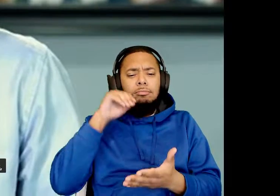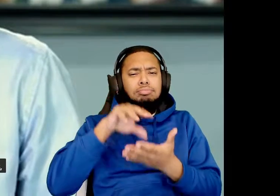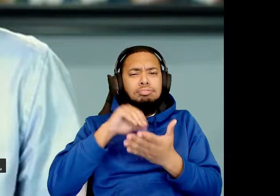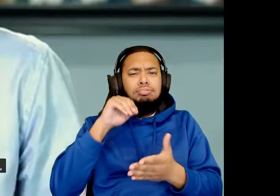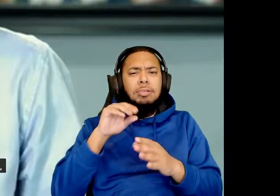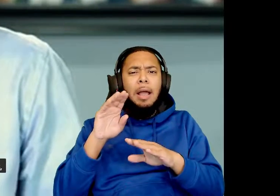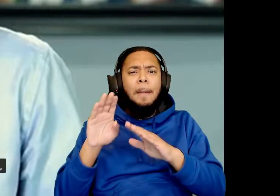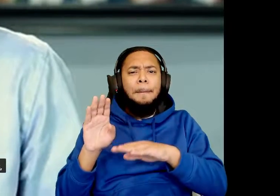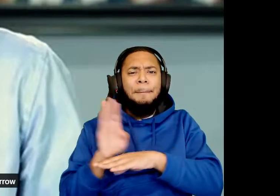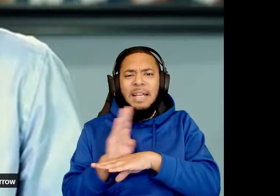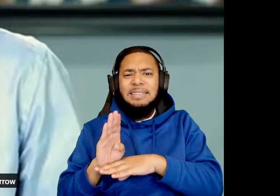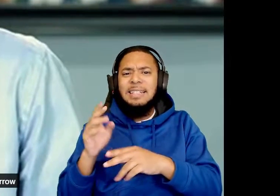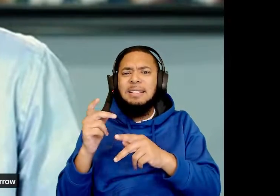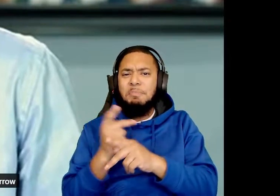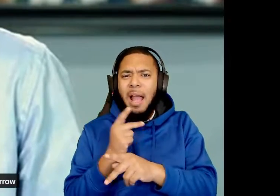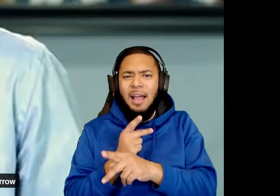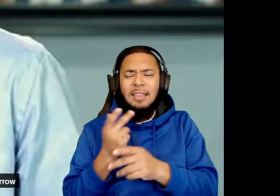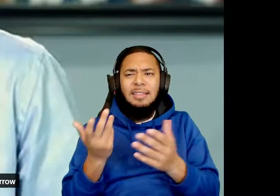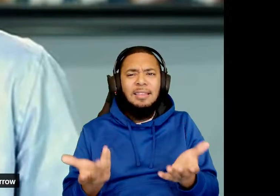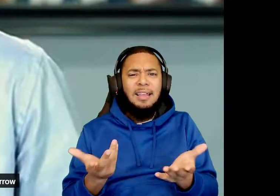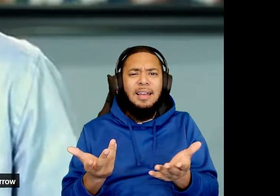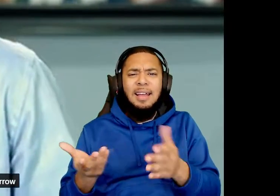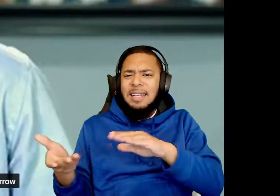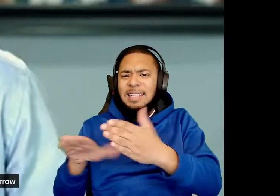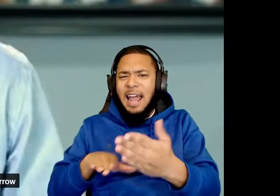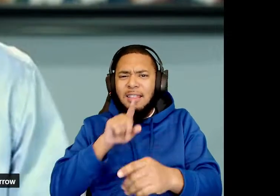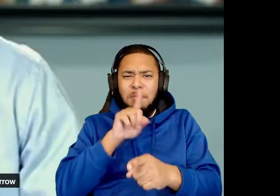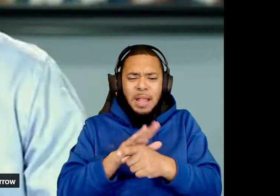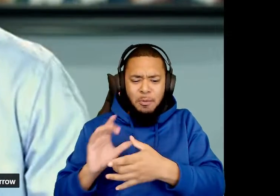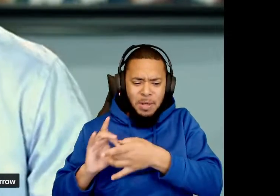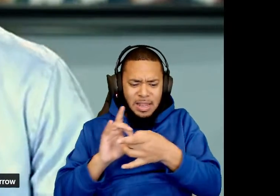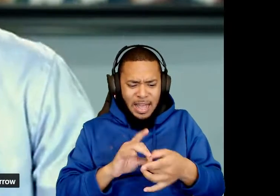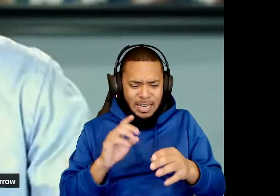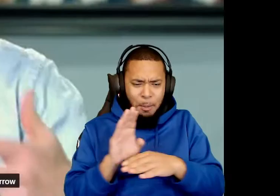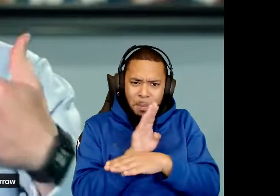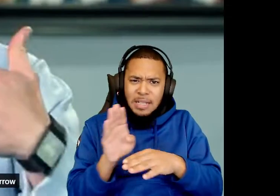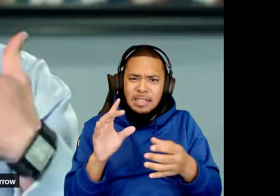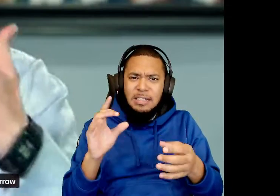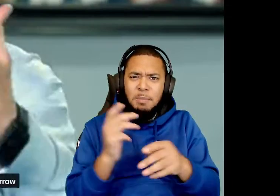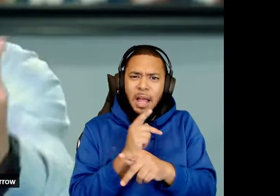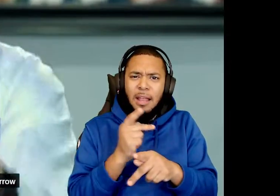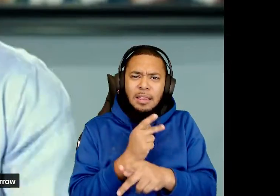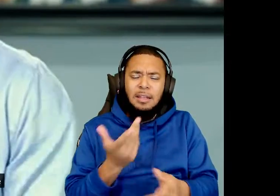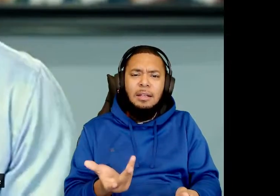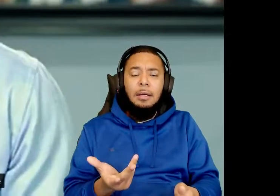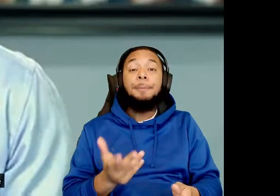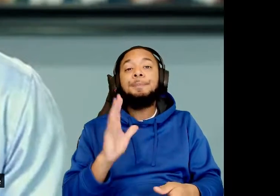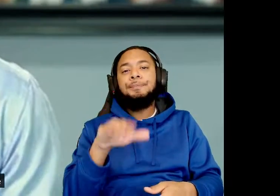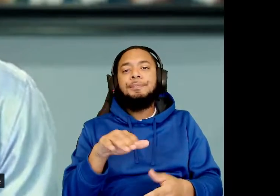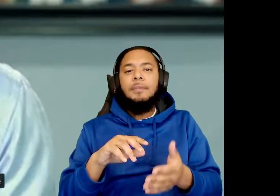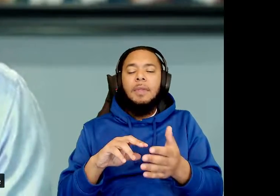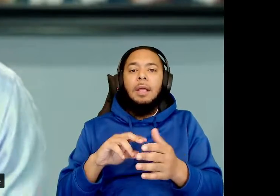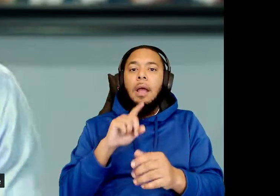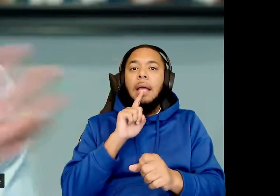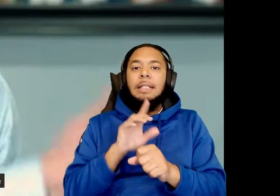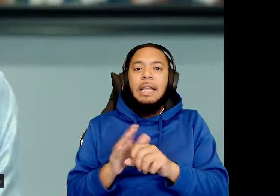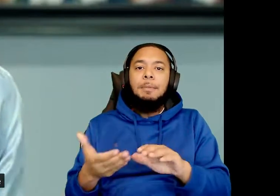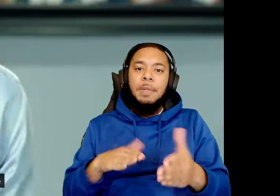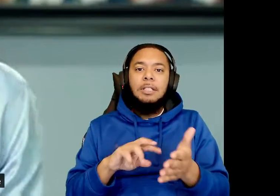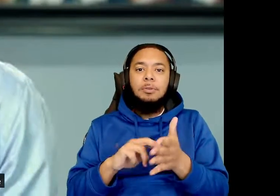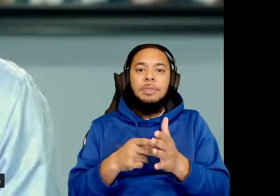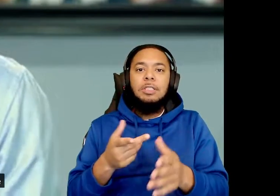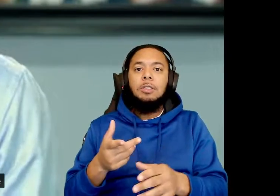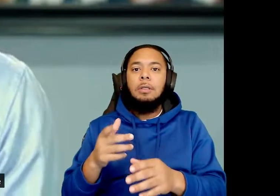Mr. Rogers, can you tell me what a death pledge has to do with business math? Well, a mortgage is when you borrow money from the bank and buy a